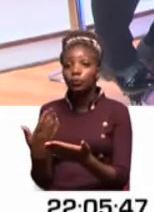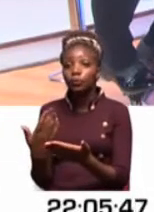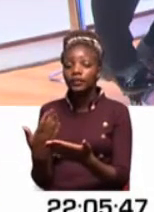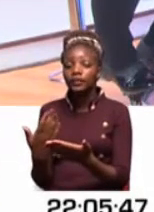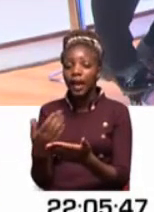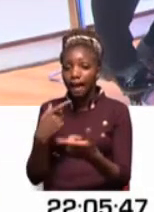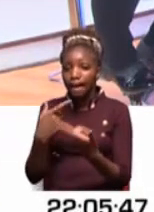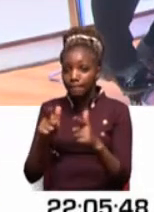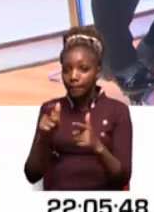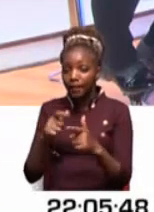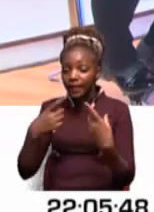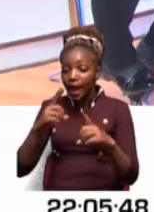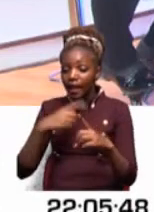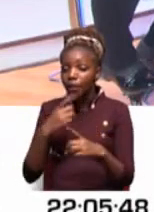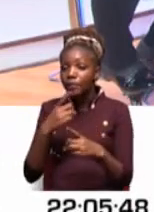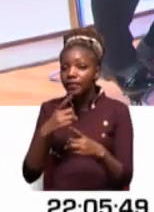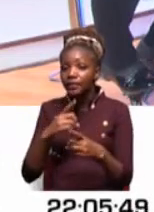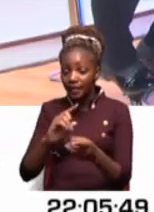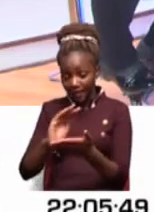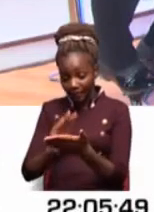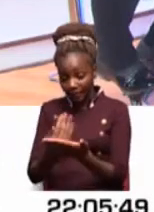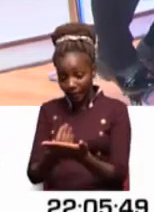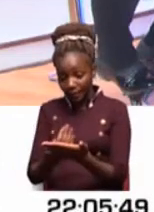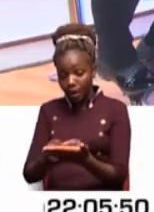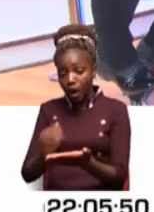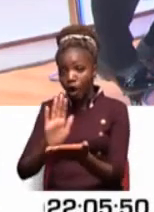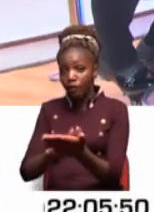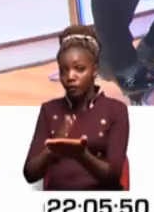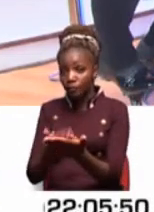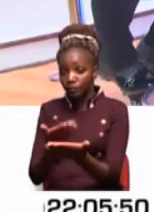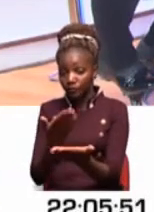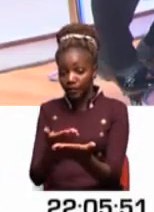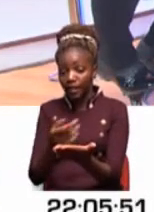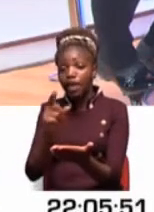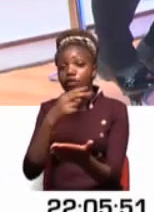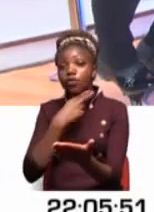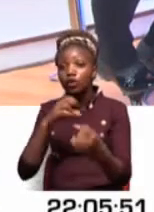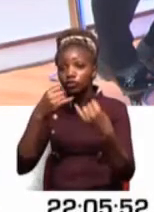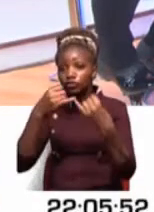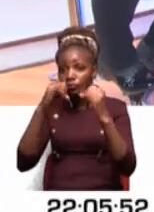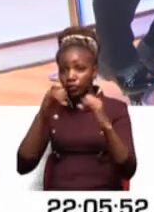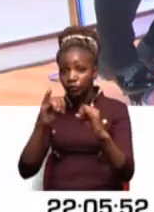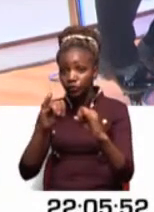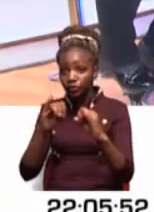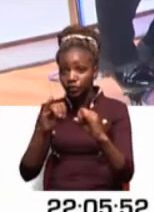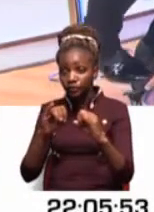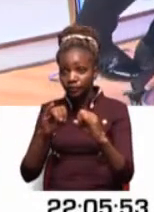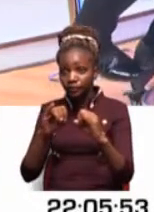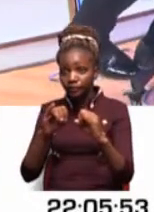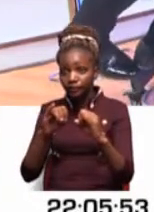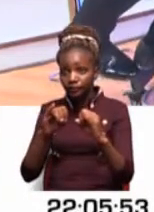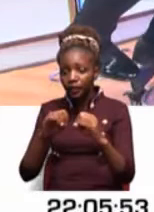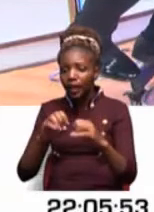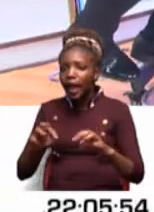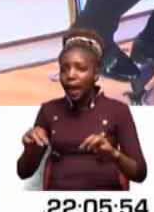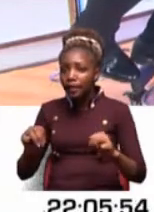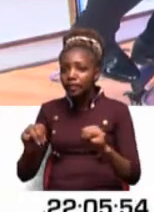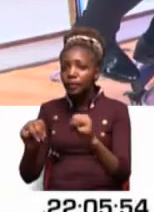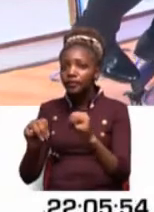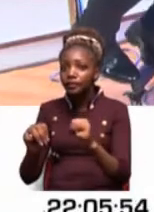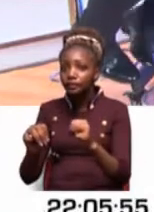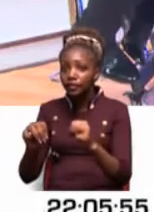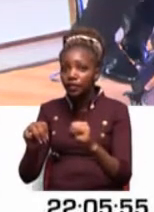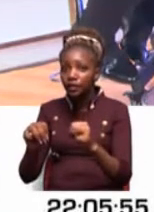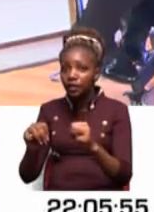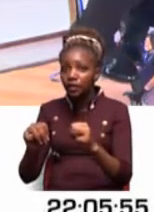of the recommendations, you want to implement them, and you really want to look for a revolution. So it's really managing where we are, where we